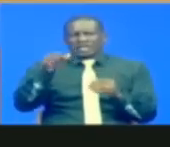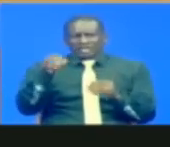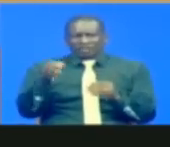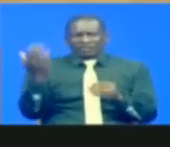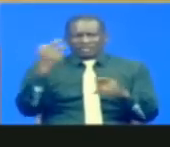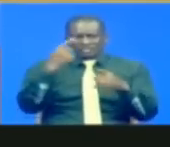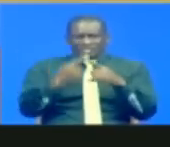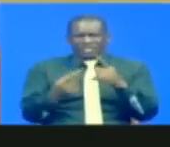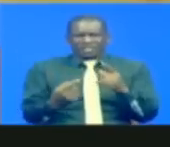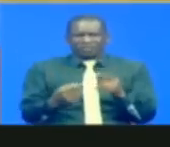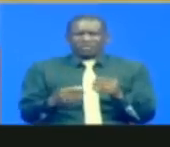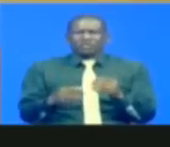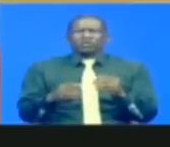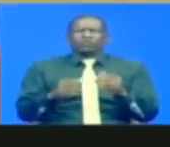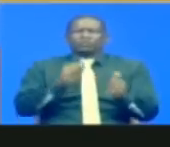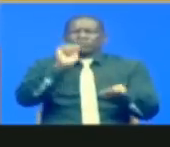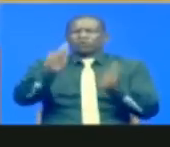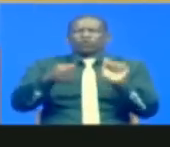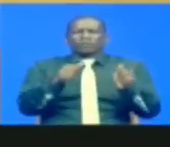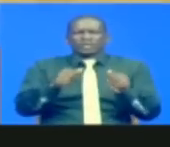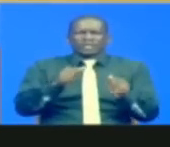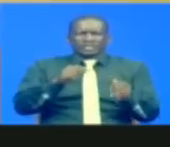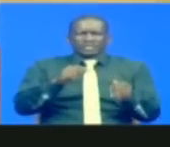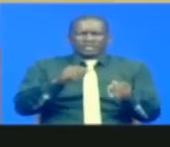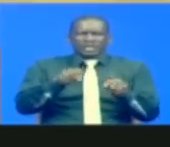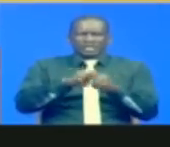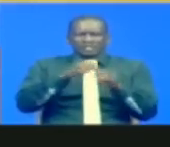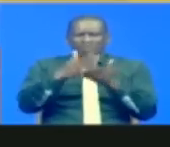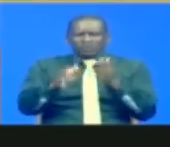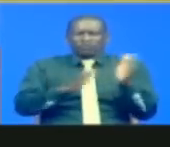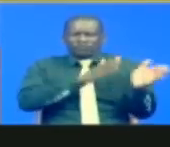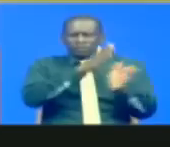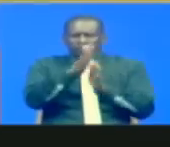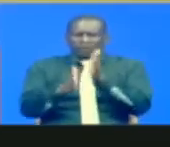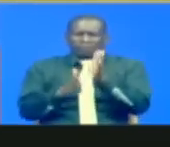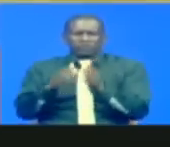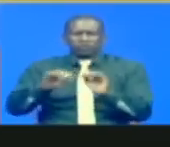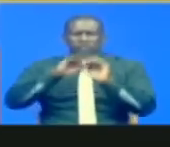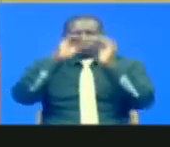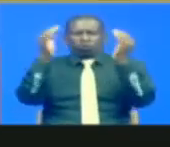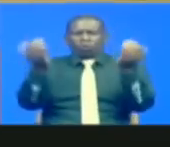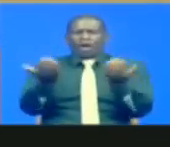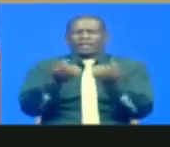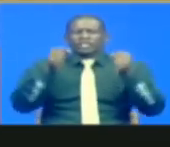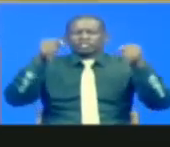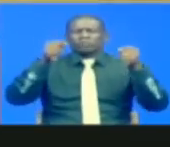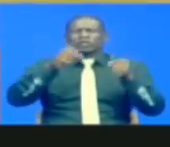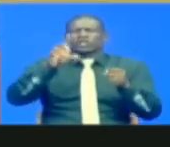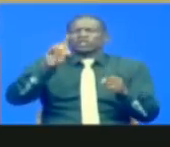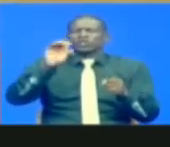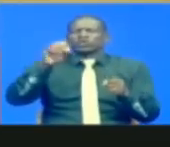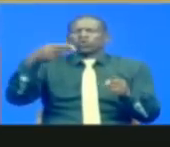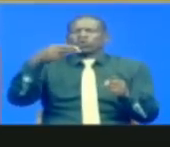year, will be taking part in the relays as part of his preparations to the World Championship in Doha, Qatar.